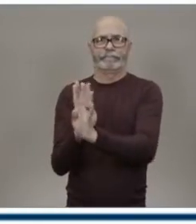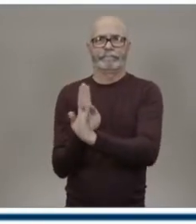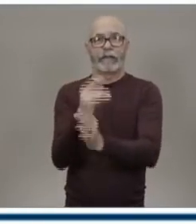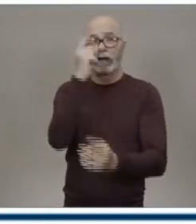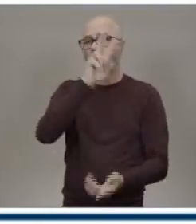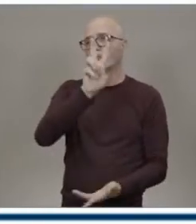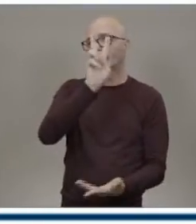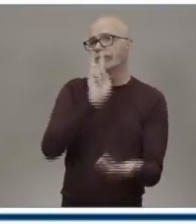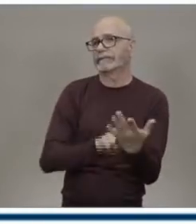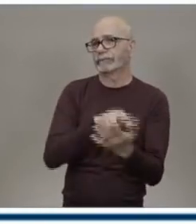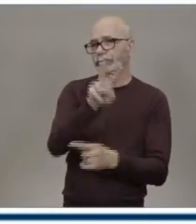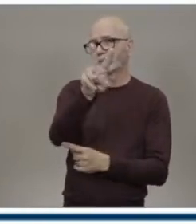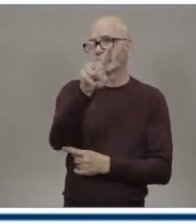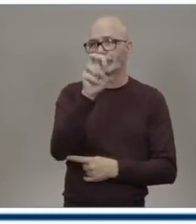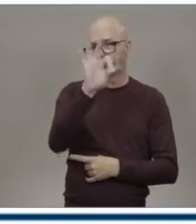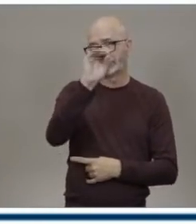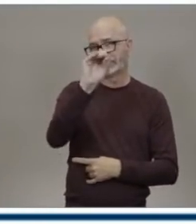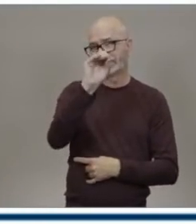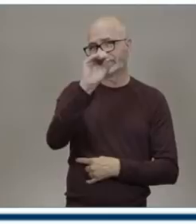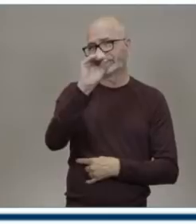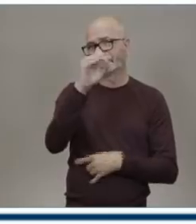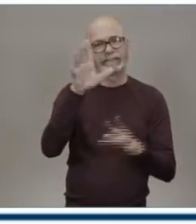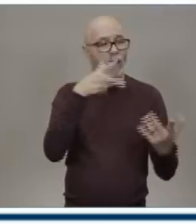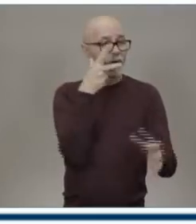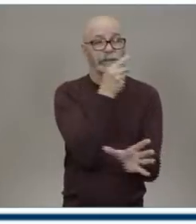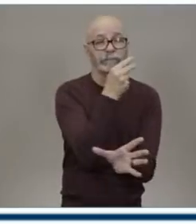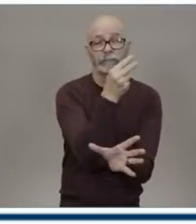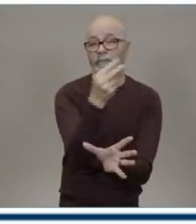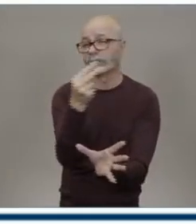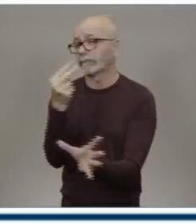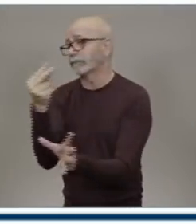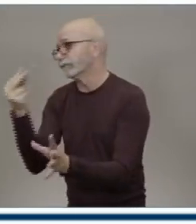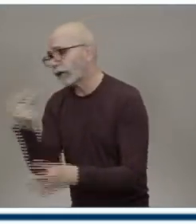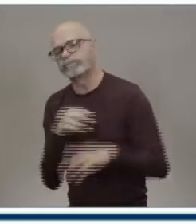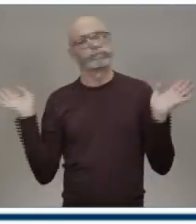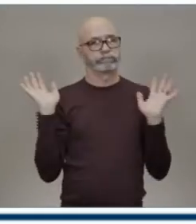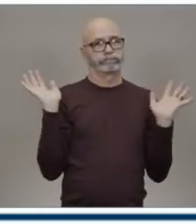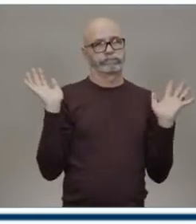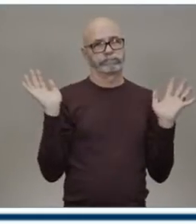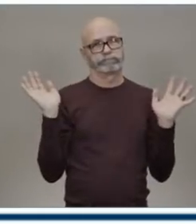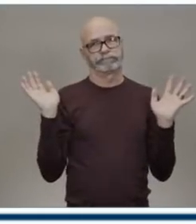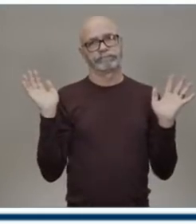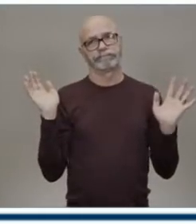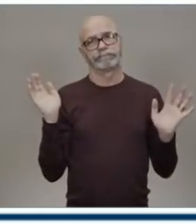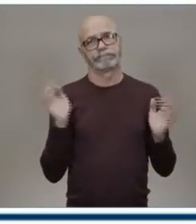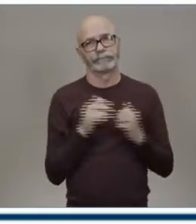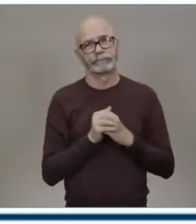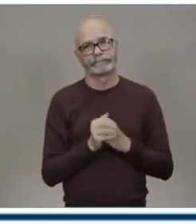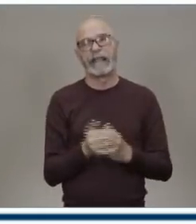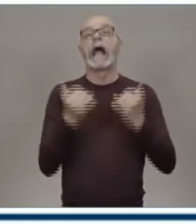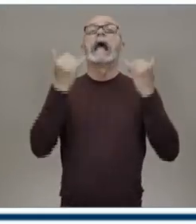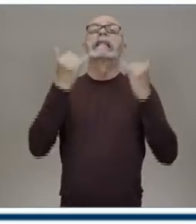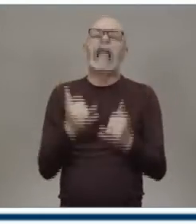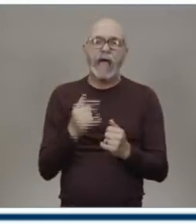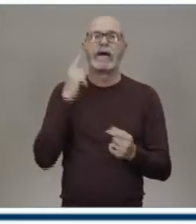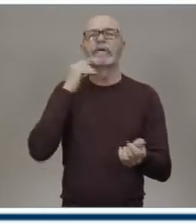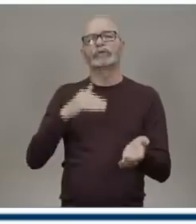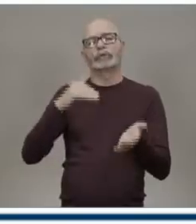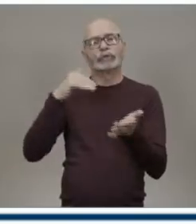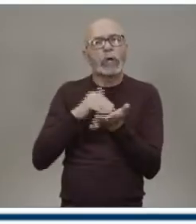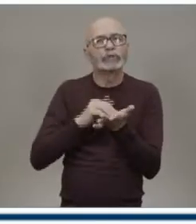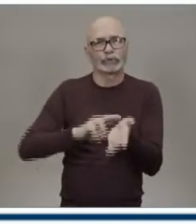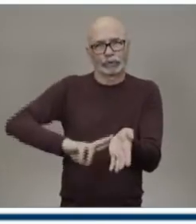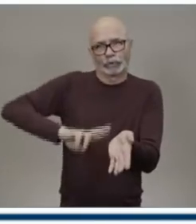2,290 Nova Scotians have been vaccinated. As we've said before, we're starting with healthcare workers who are directly involved